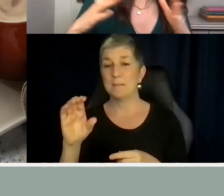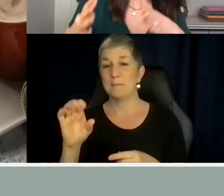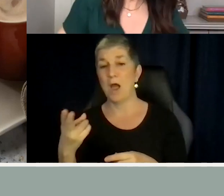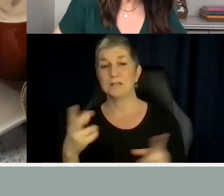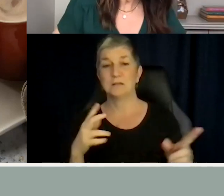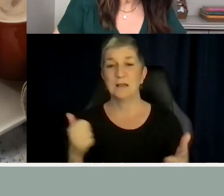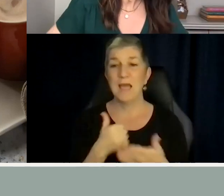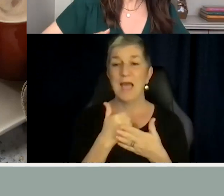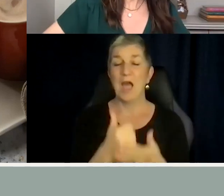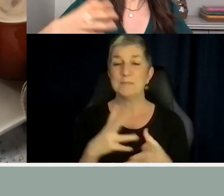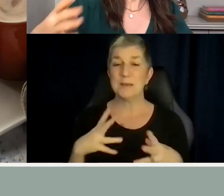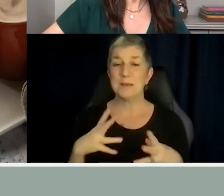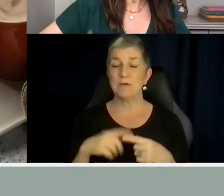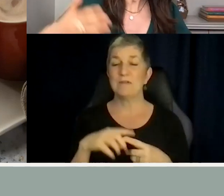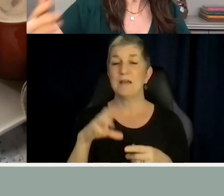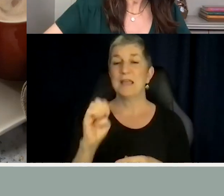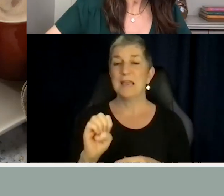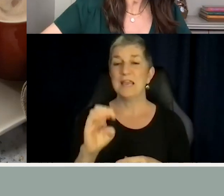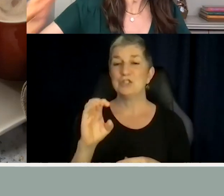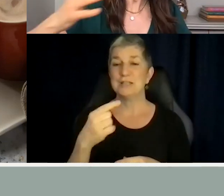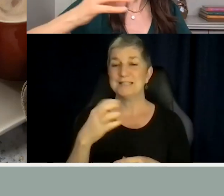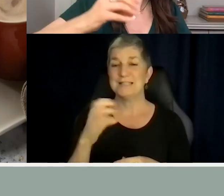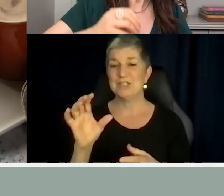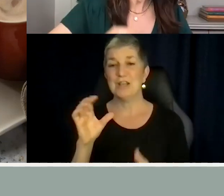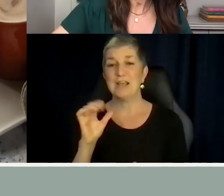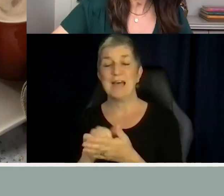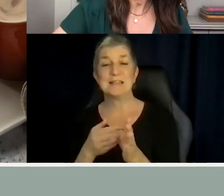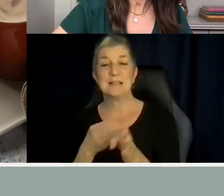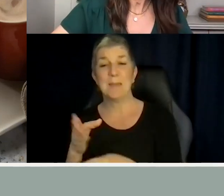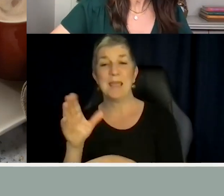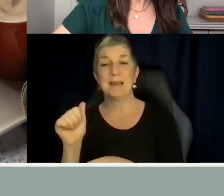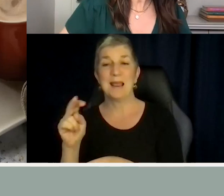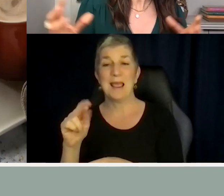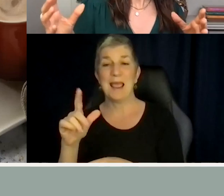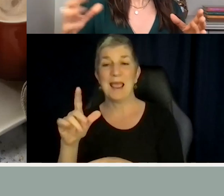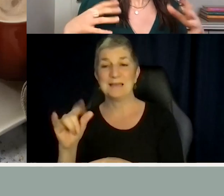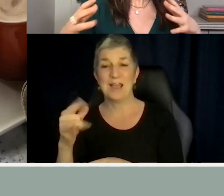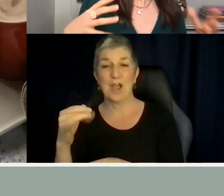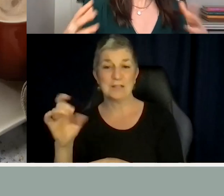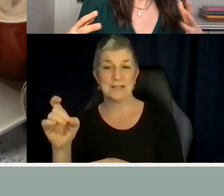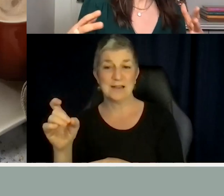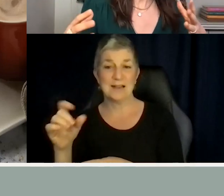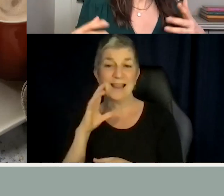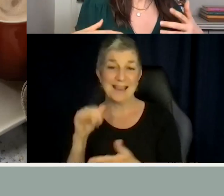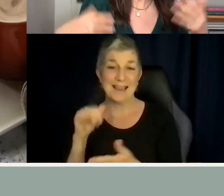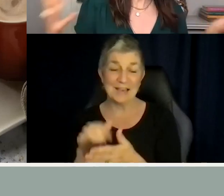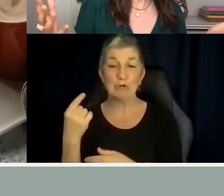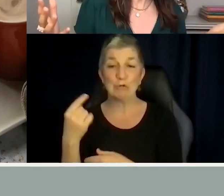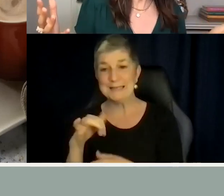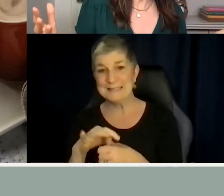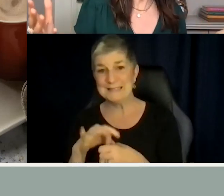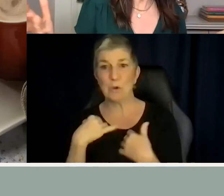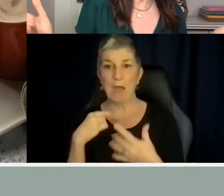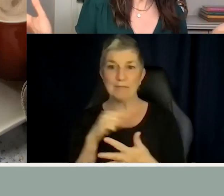of EGCG, which is the main antioxidant found in green tea. So you've got these ingredients. You're just